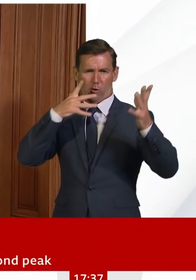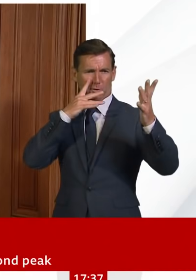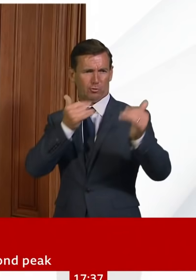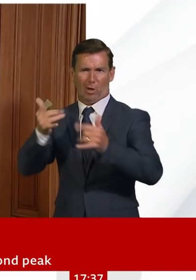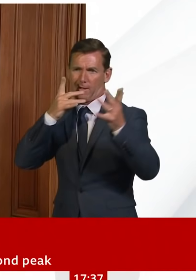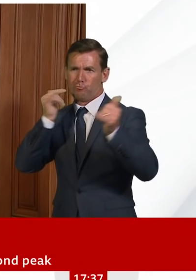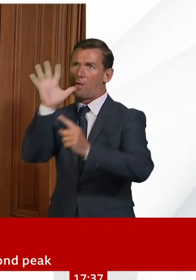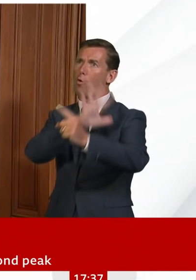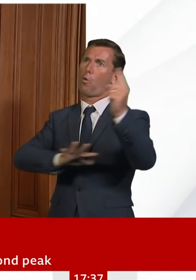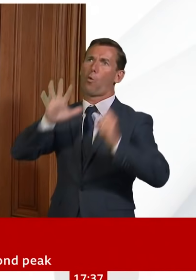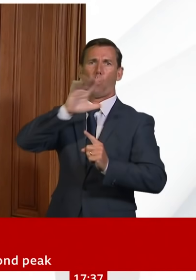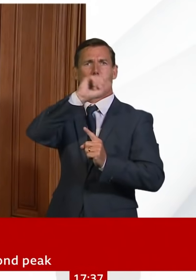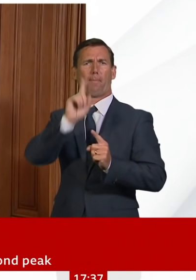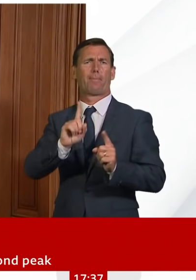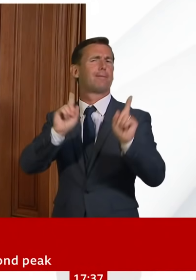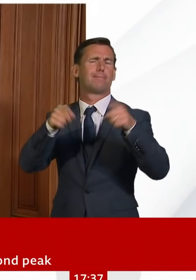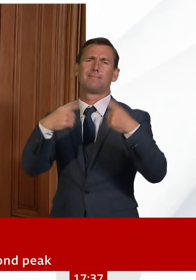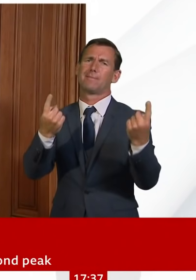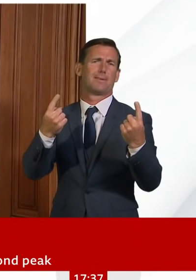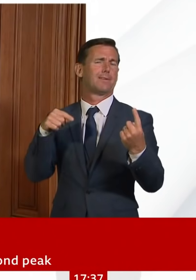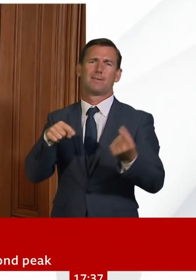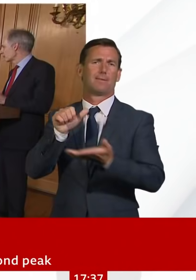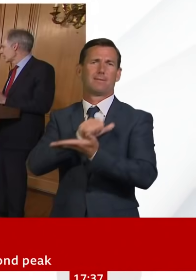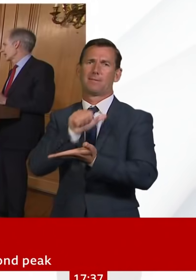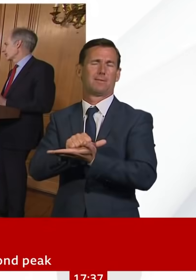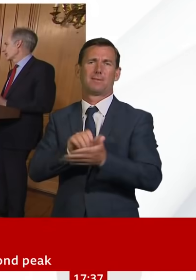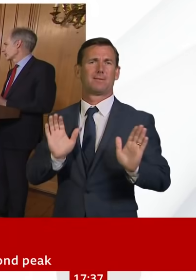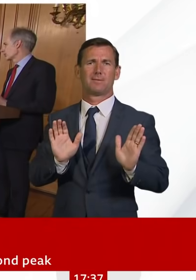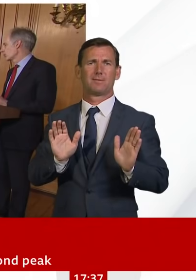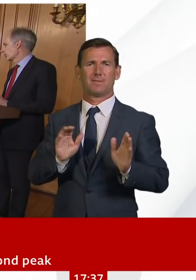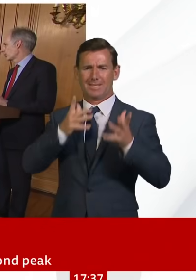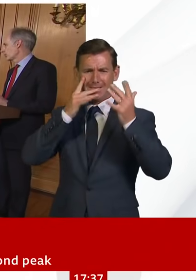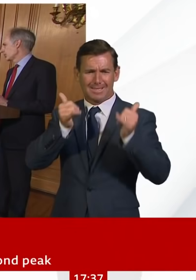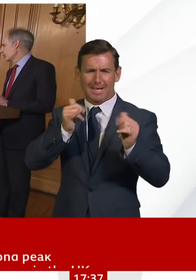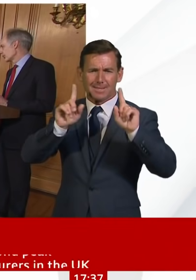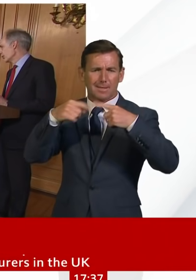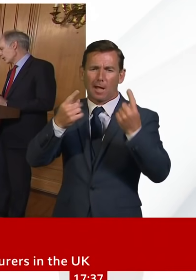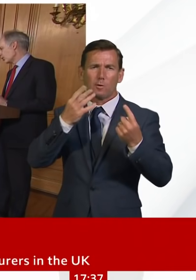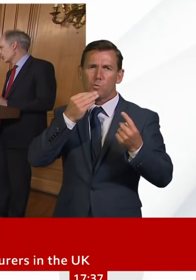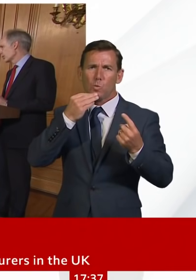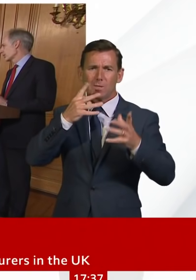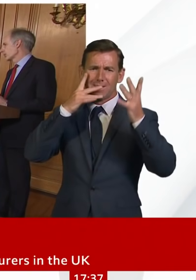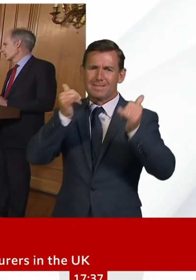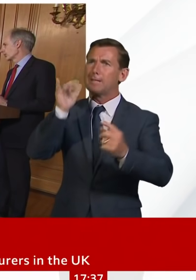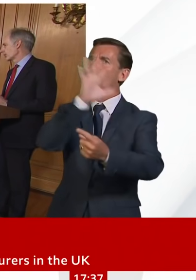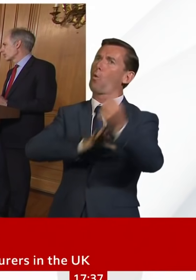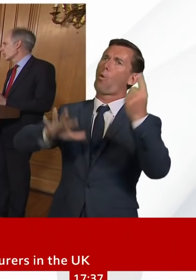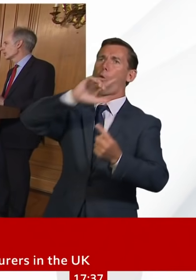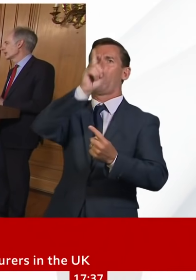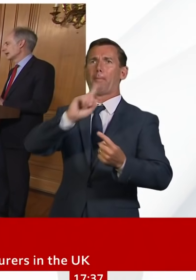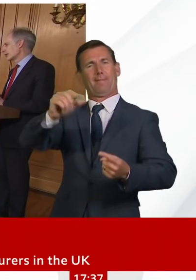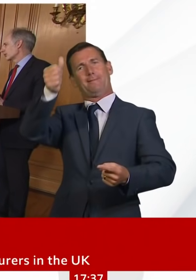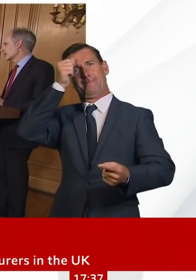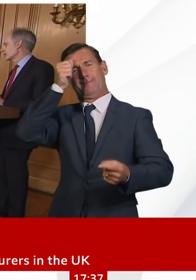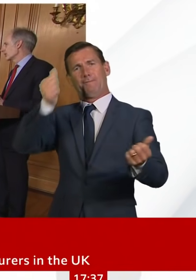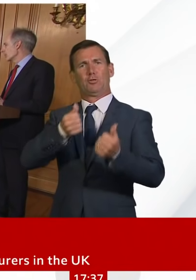indeed to screen the whole of a workforce, isn't really how the test could be used. So you would test somebody on day one,